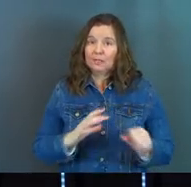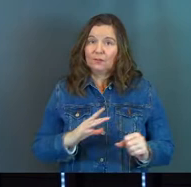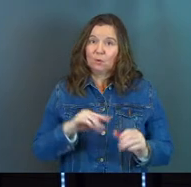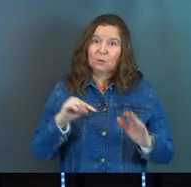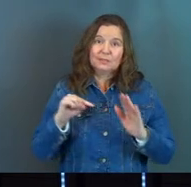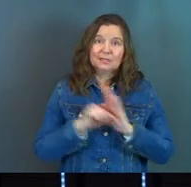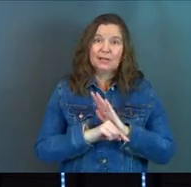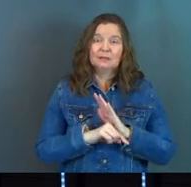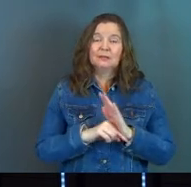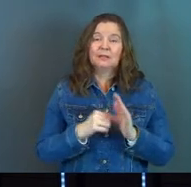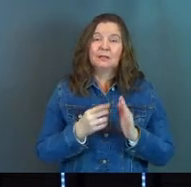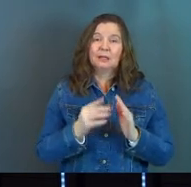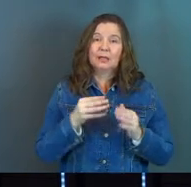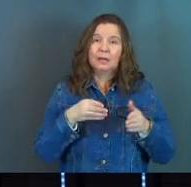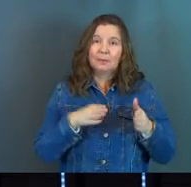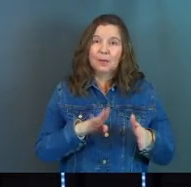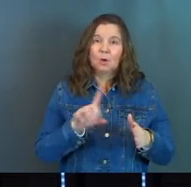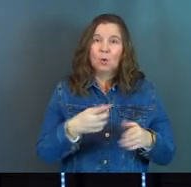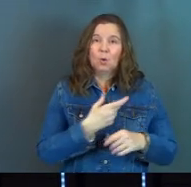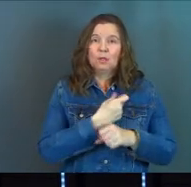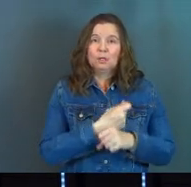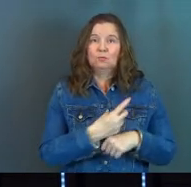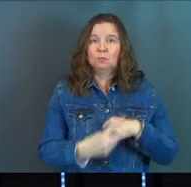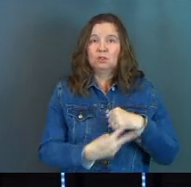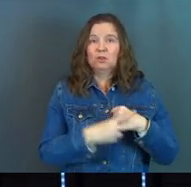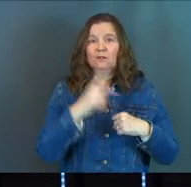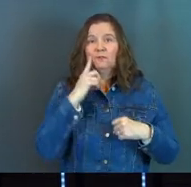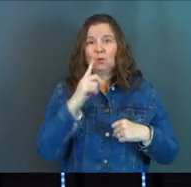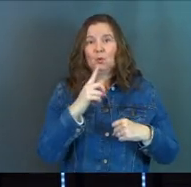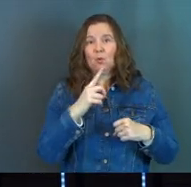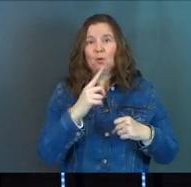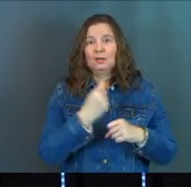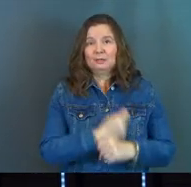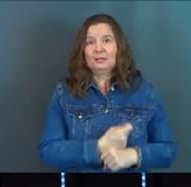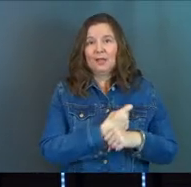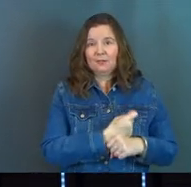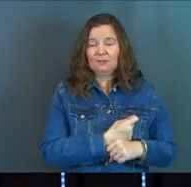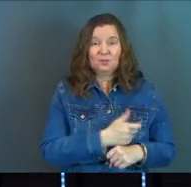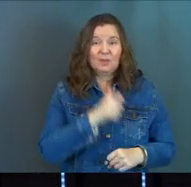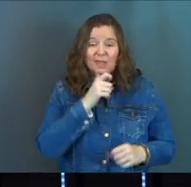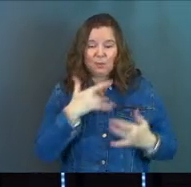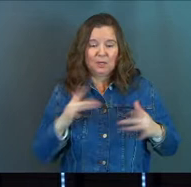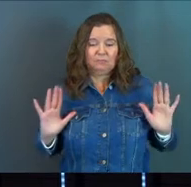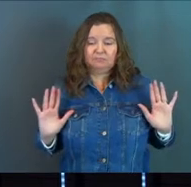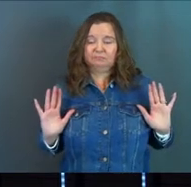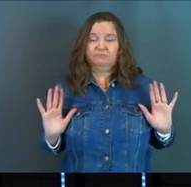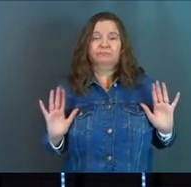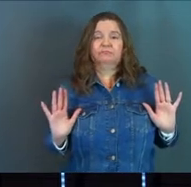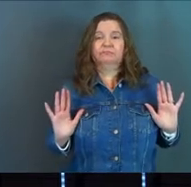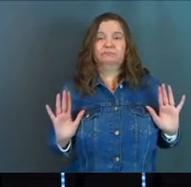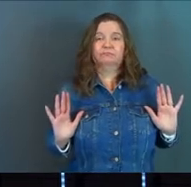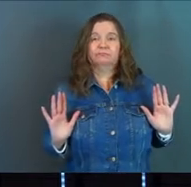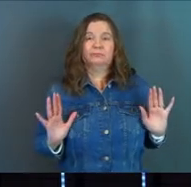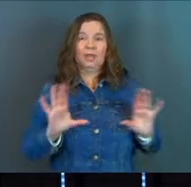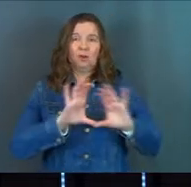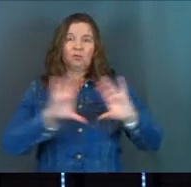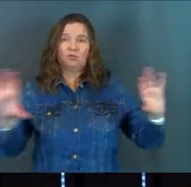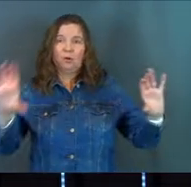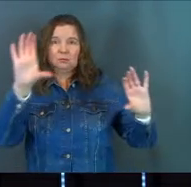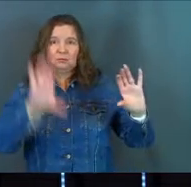was executed in a mode only reserved for slaves. So they wouldn't touch that crossbeam that had fallen to the